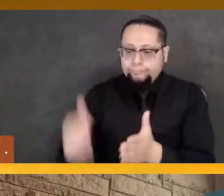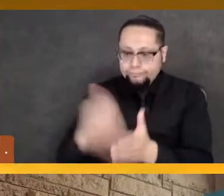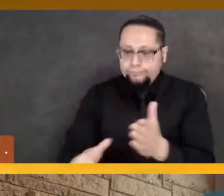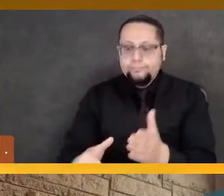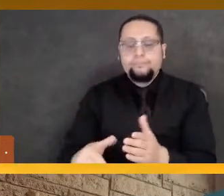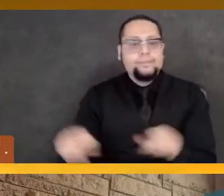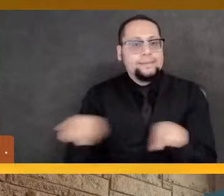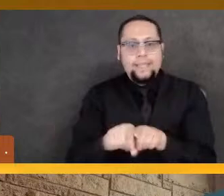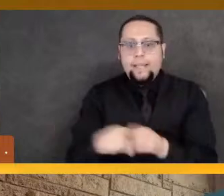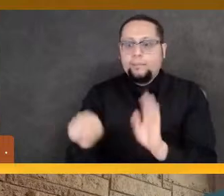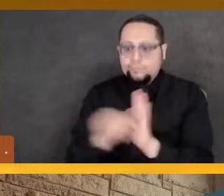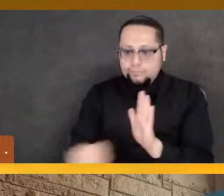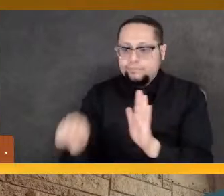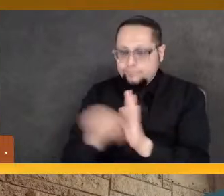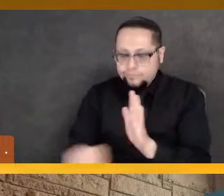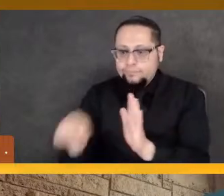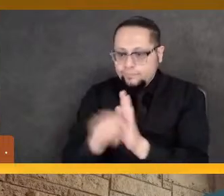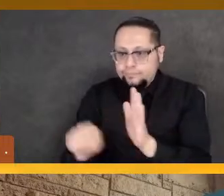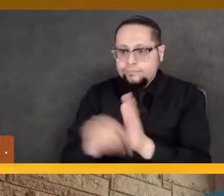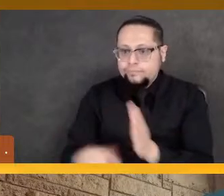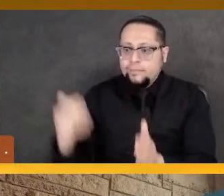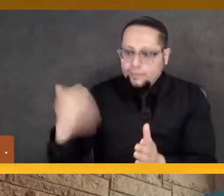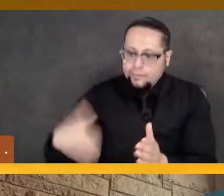previous kinds of injustices.